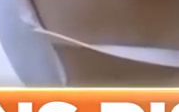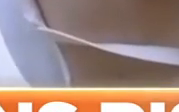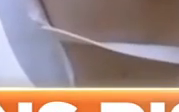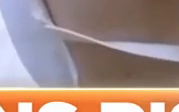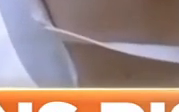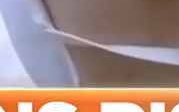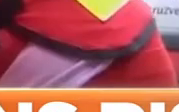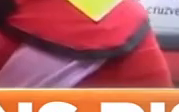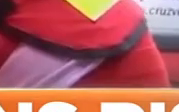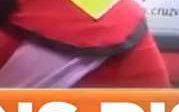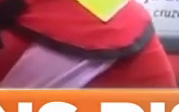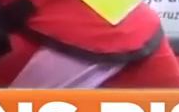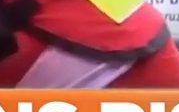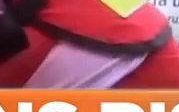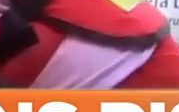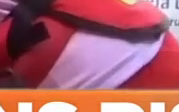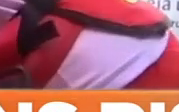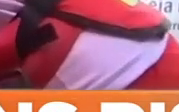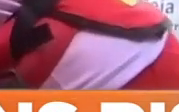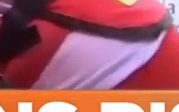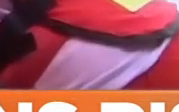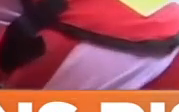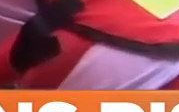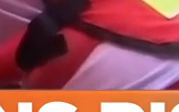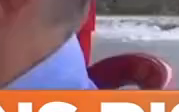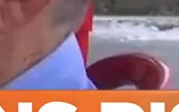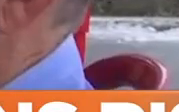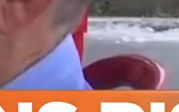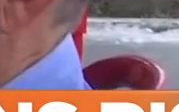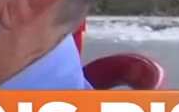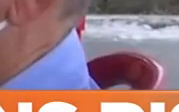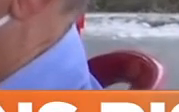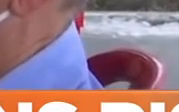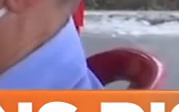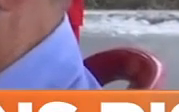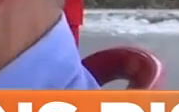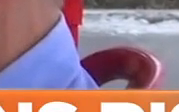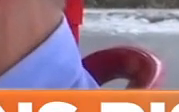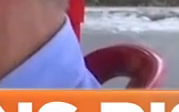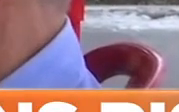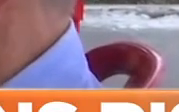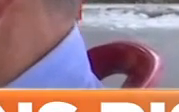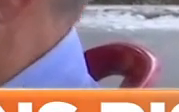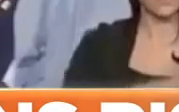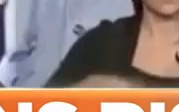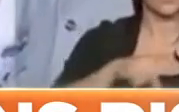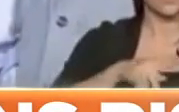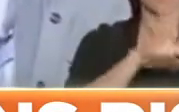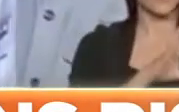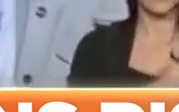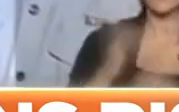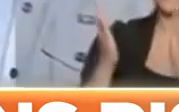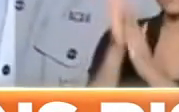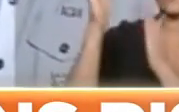losses, President Bolsonaro continues to belittle the threat posed by the virus and flouts measures to prevent infections. But